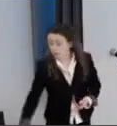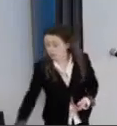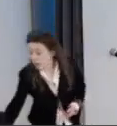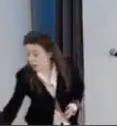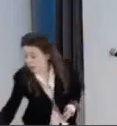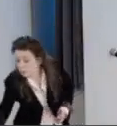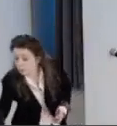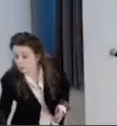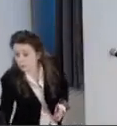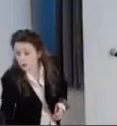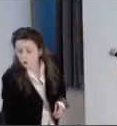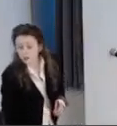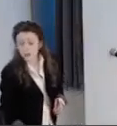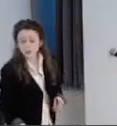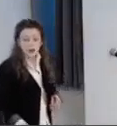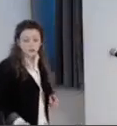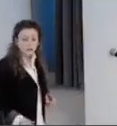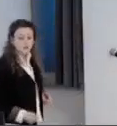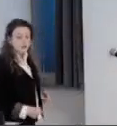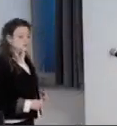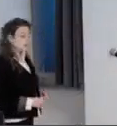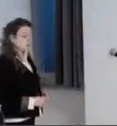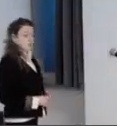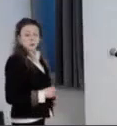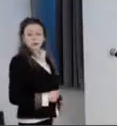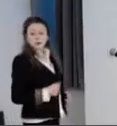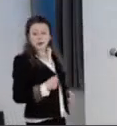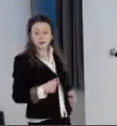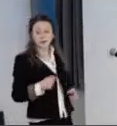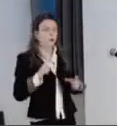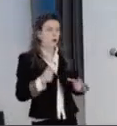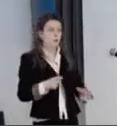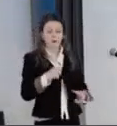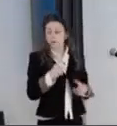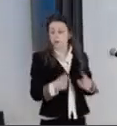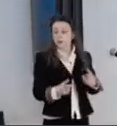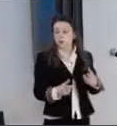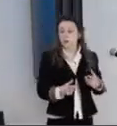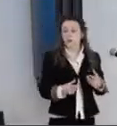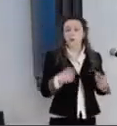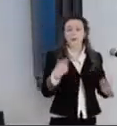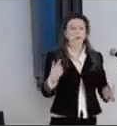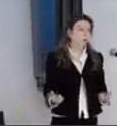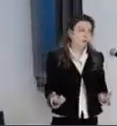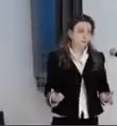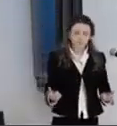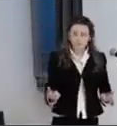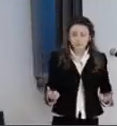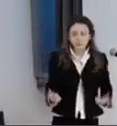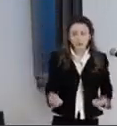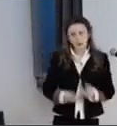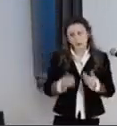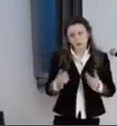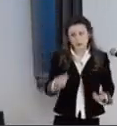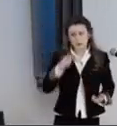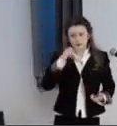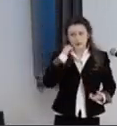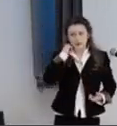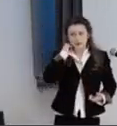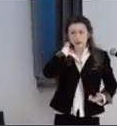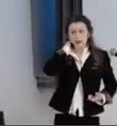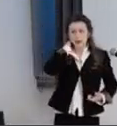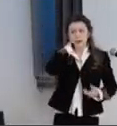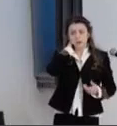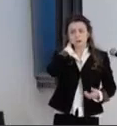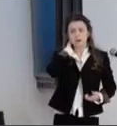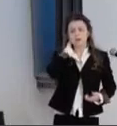embellishment. And through such references, McQueen connected with the complex history of memento mori, which romanticized